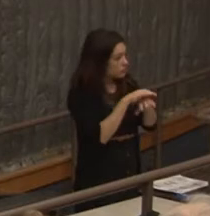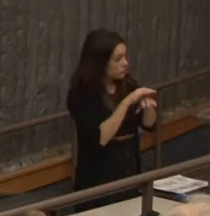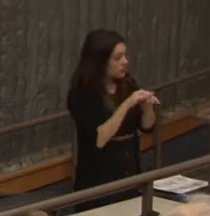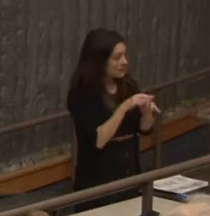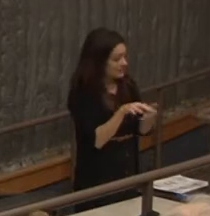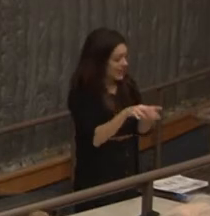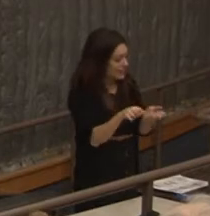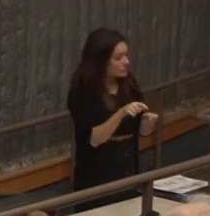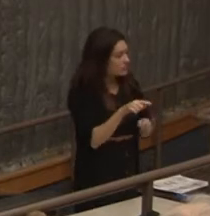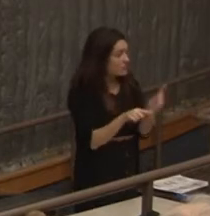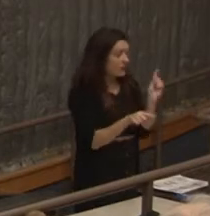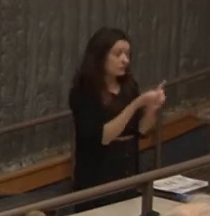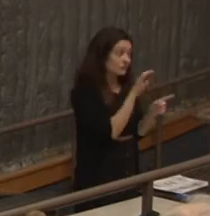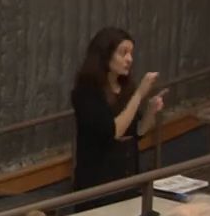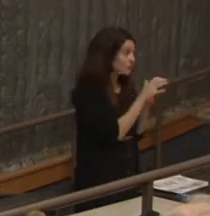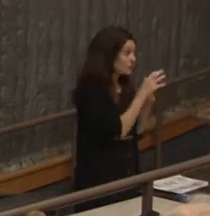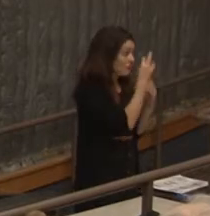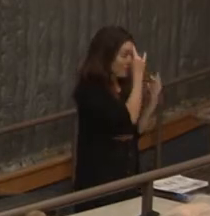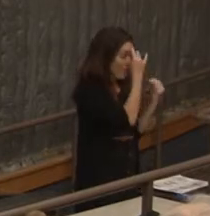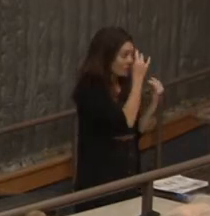to go on.